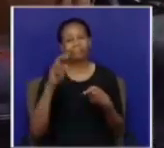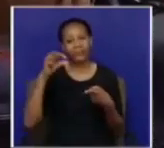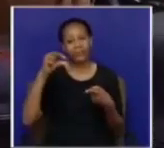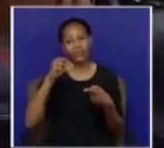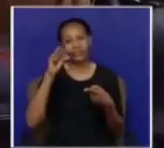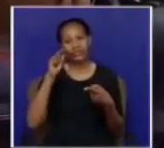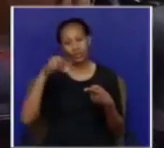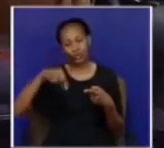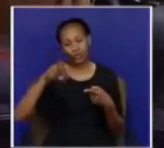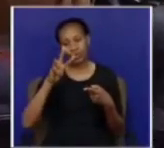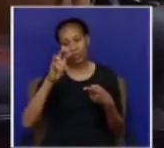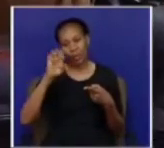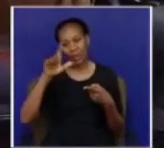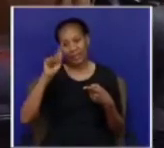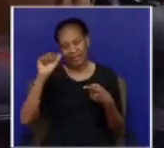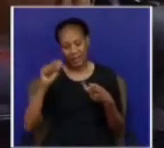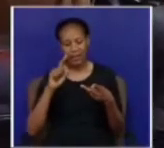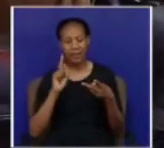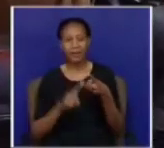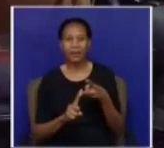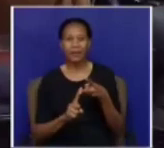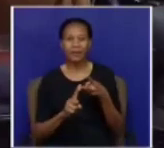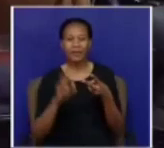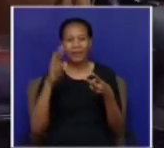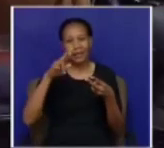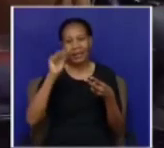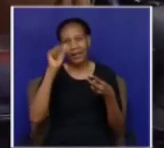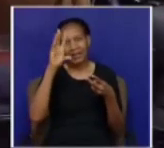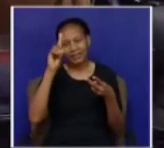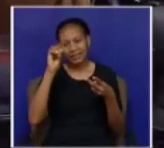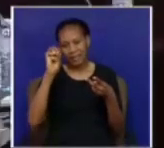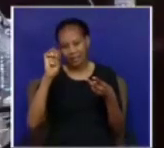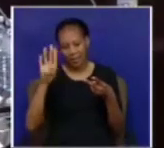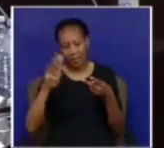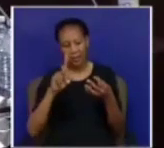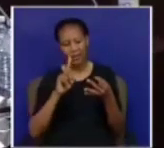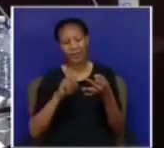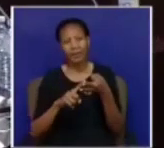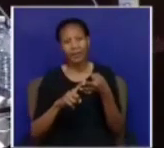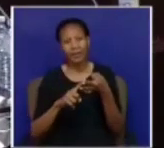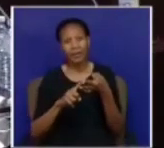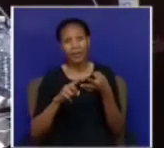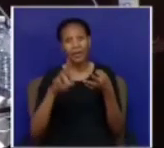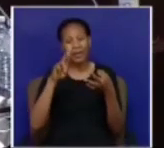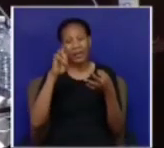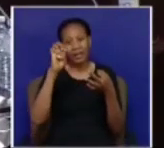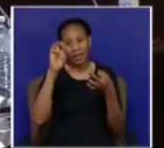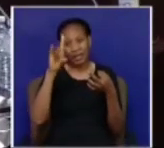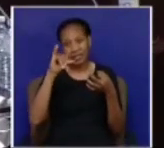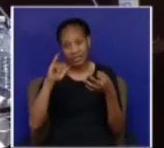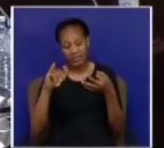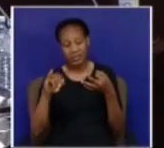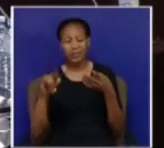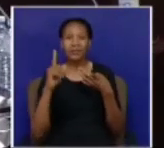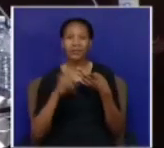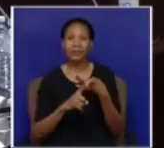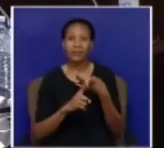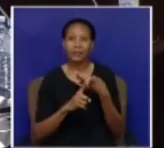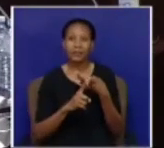Kweta Augustina Matala, Khadebe Sheki Bisejo, Redi Vesven